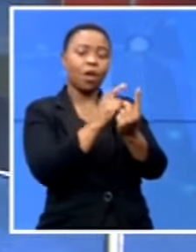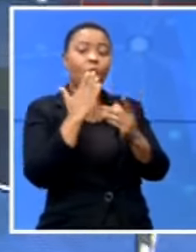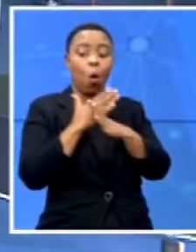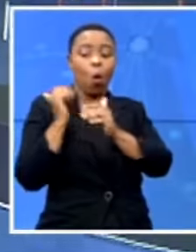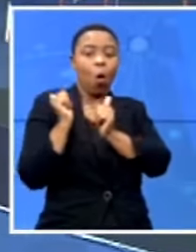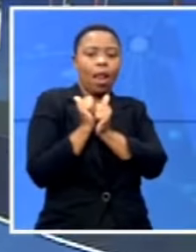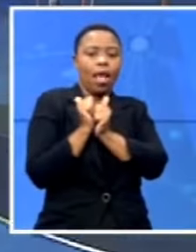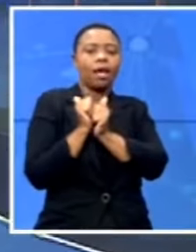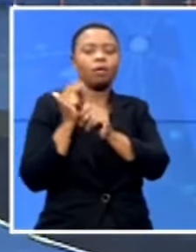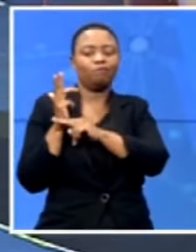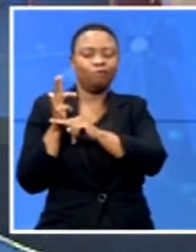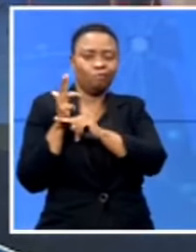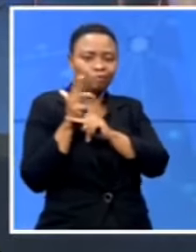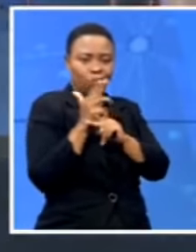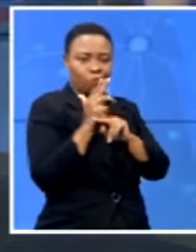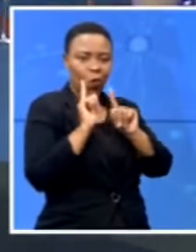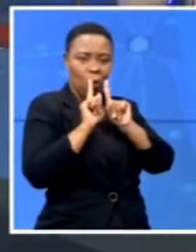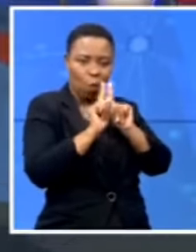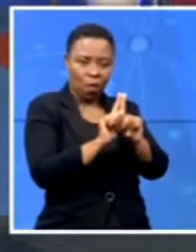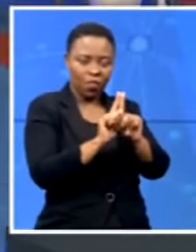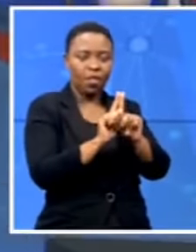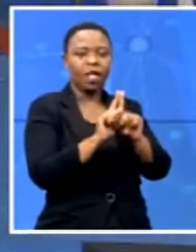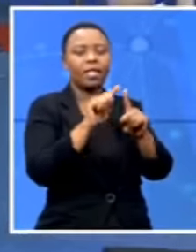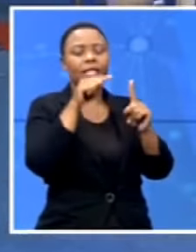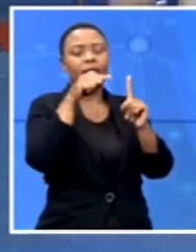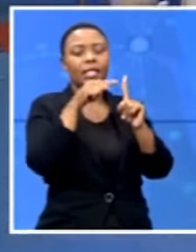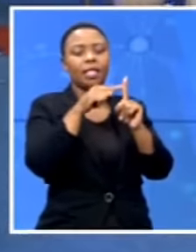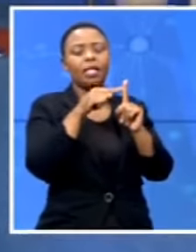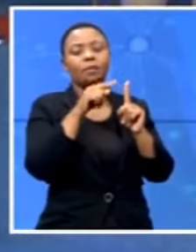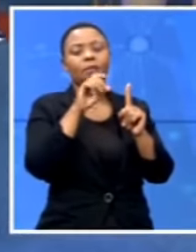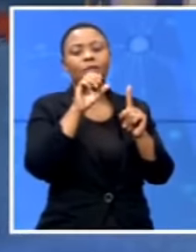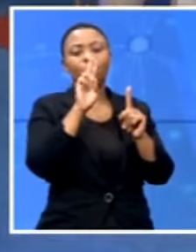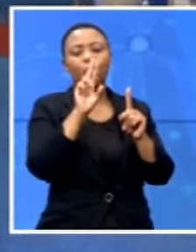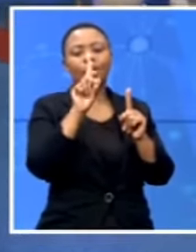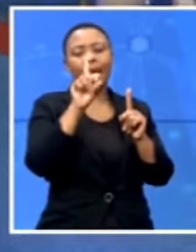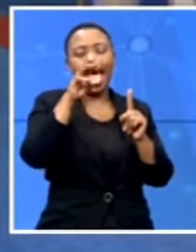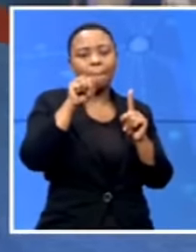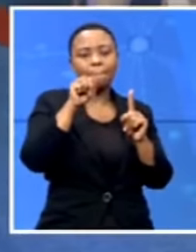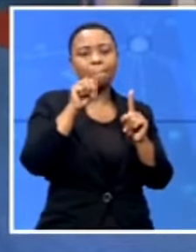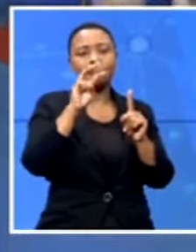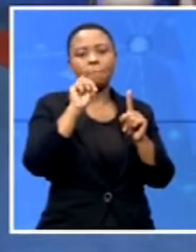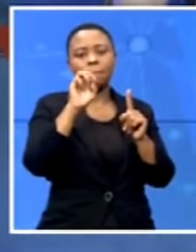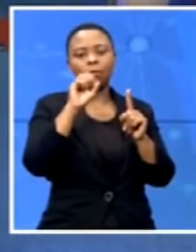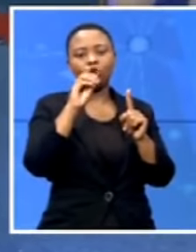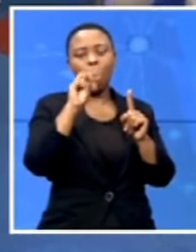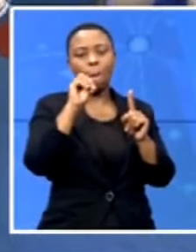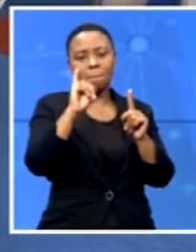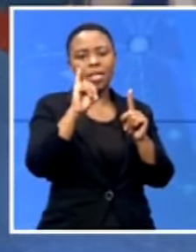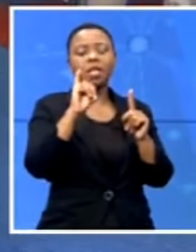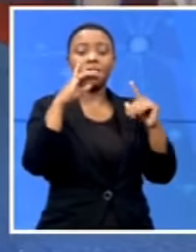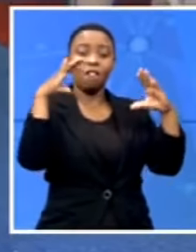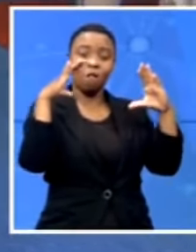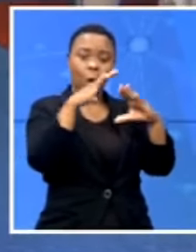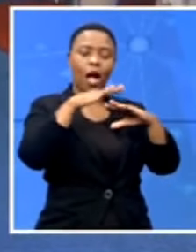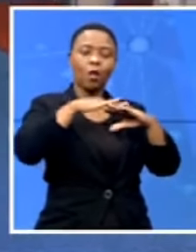interview Mr. Msomi from the UDM. You've put a sharp focus on the Eastern Cape and of course you know that that is a